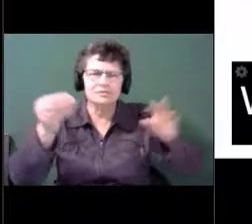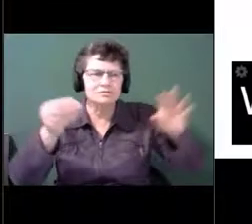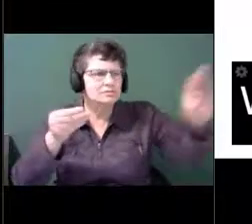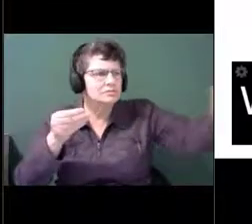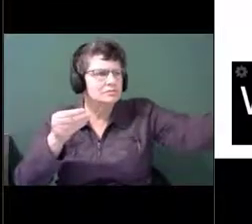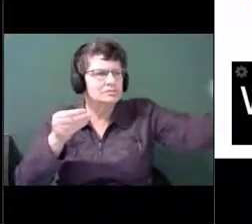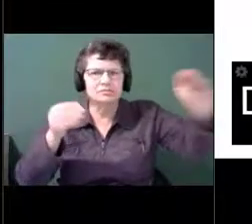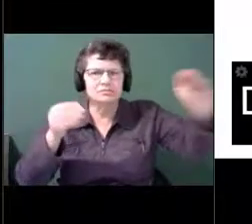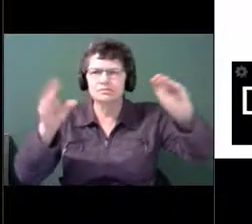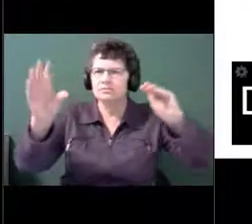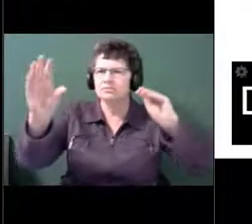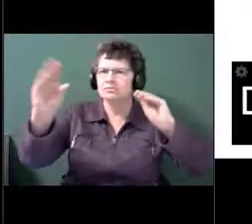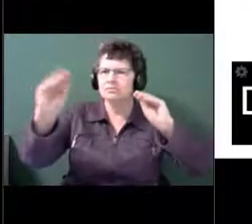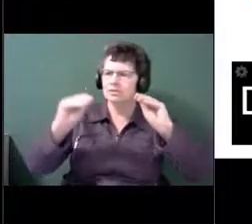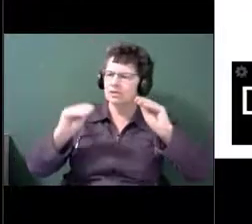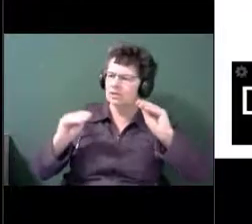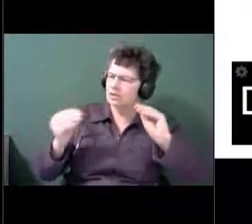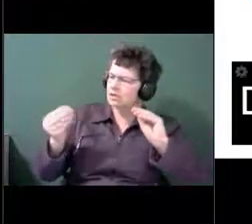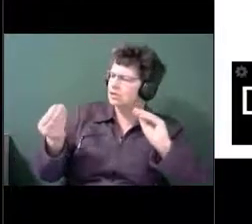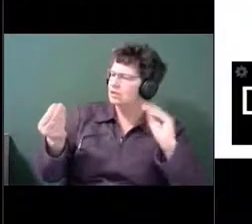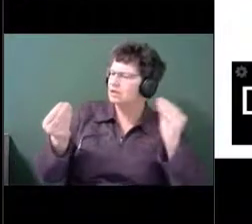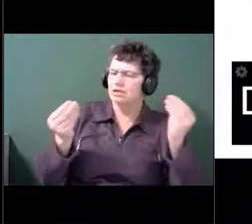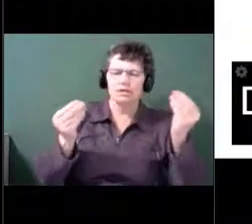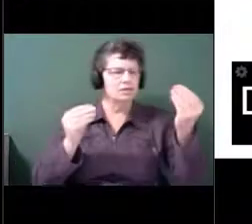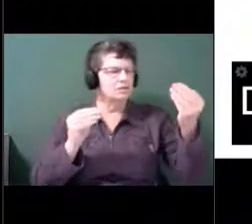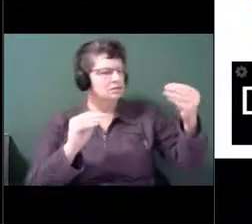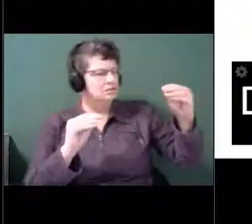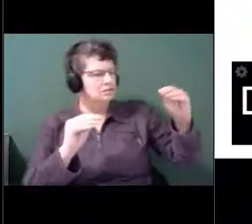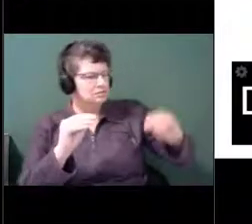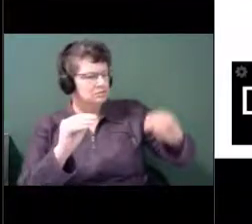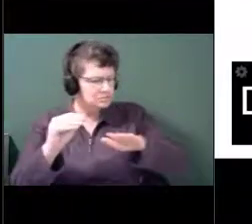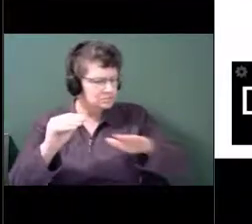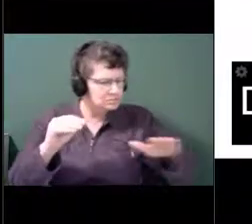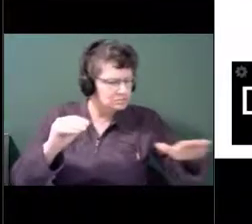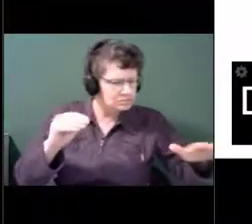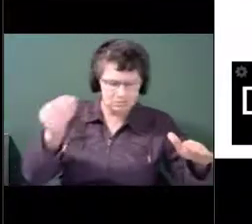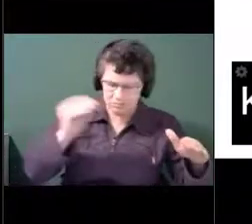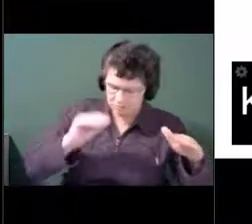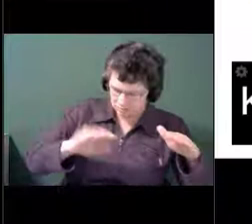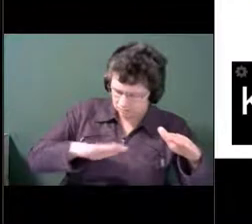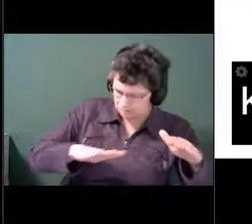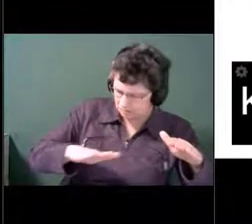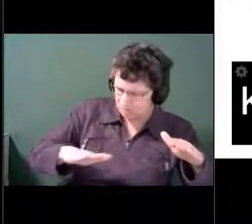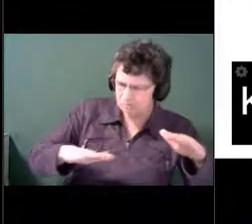knew and that he worked with, and to the point that, you know, people who knew him turned and looked at him